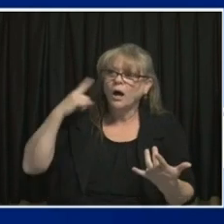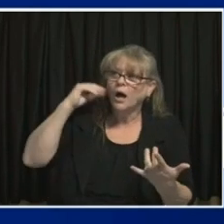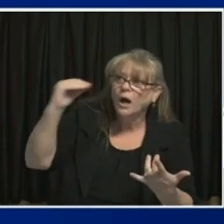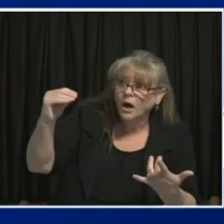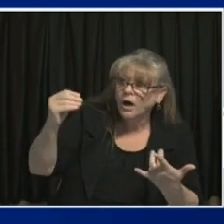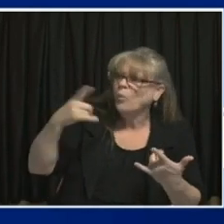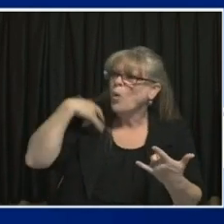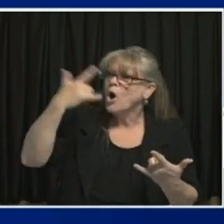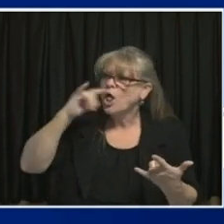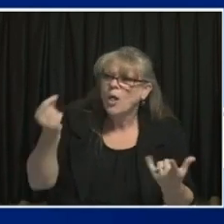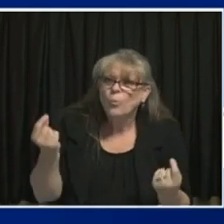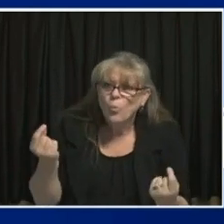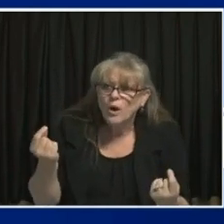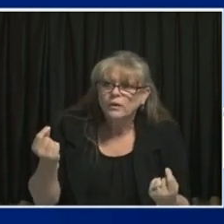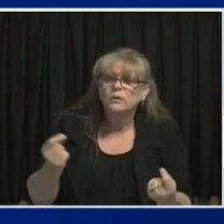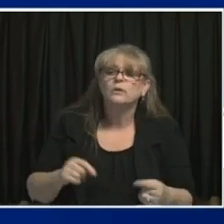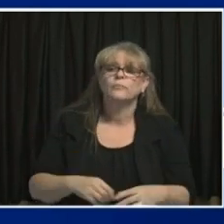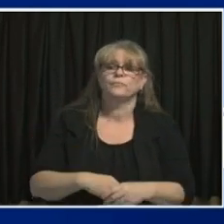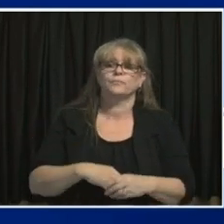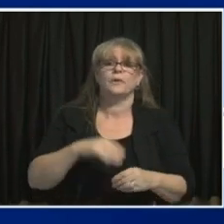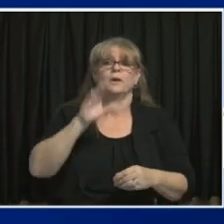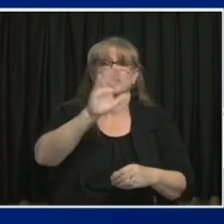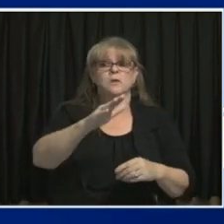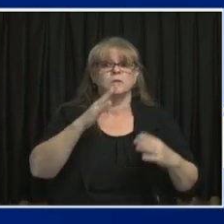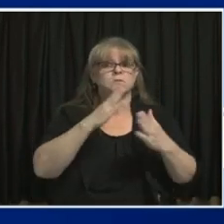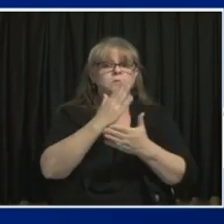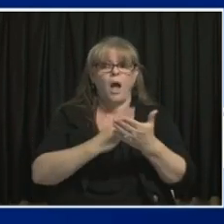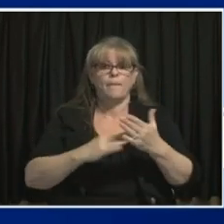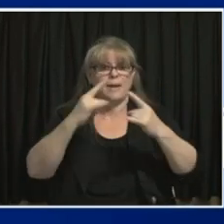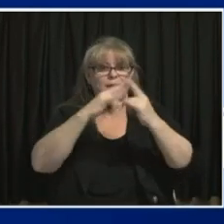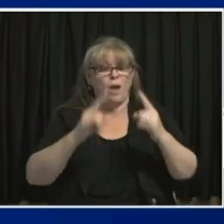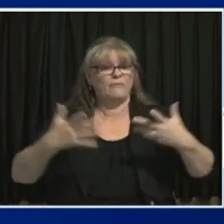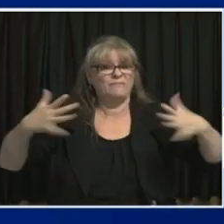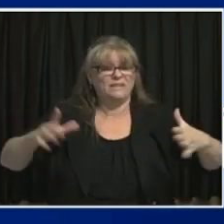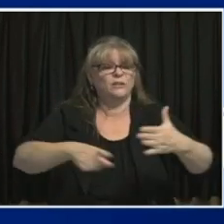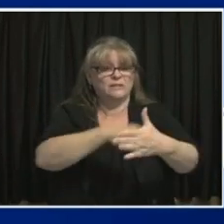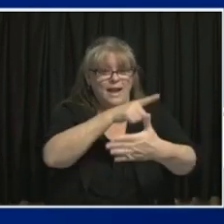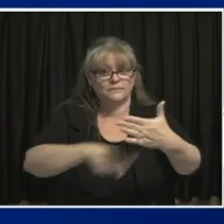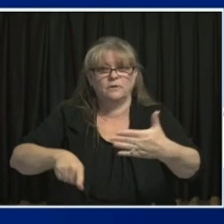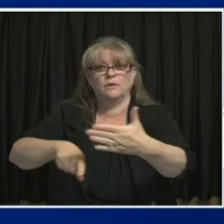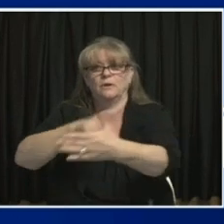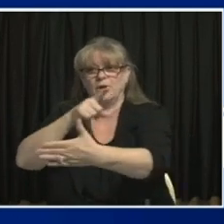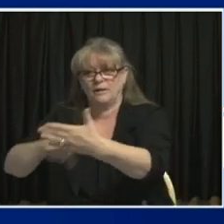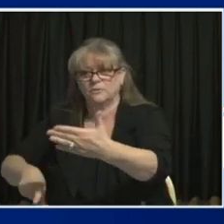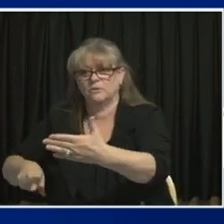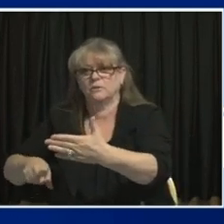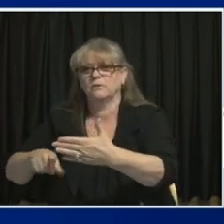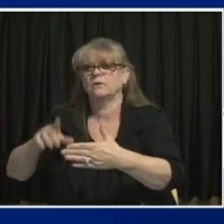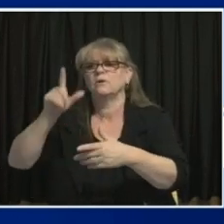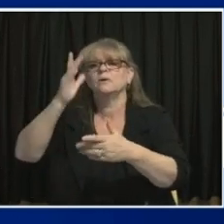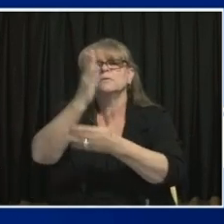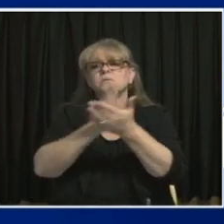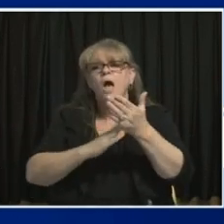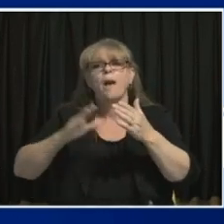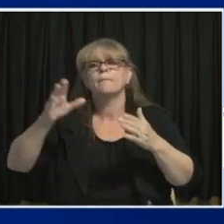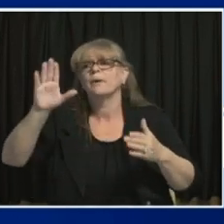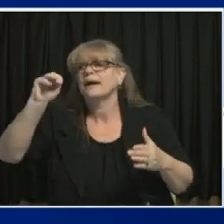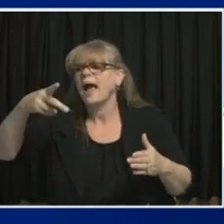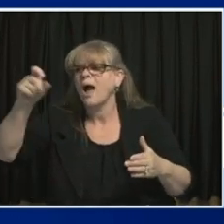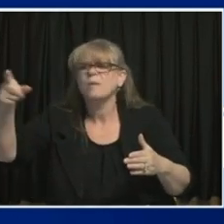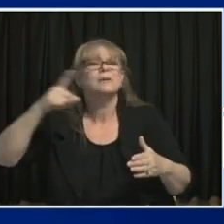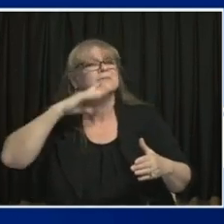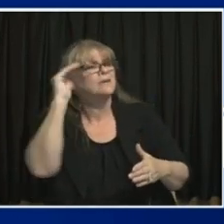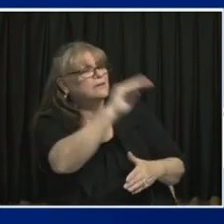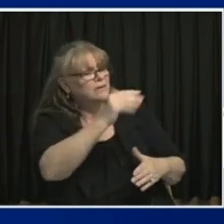we're canceling June, we're looking at July. Others are saying, you know what, we want to find a way, if we can, to serve kids in June. And, you